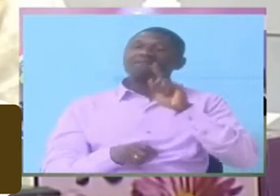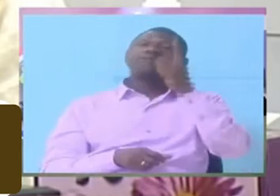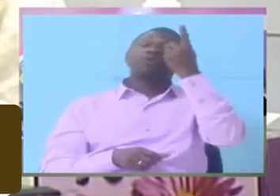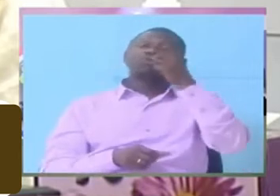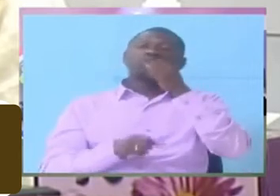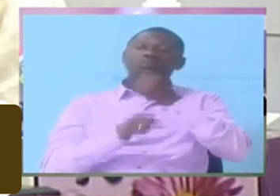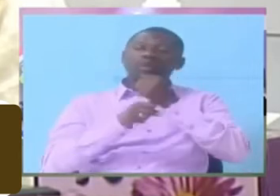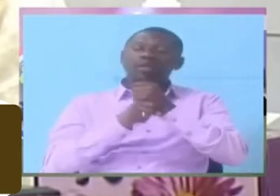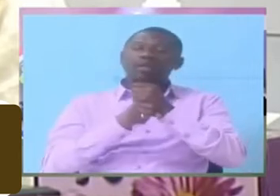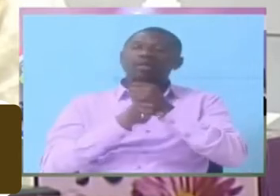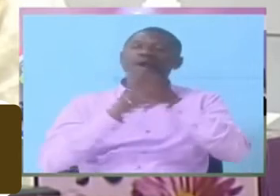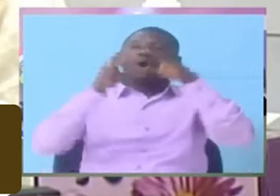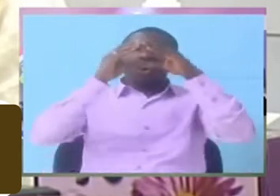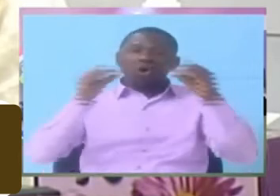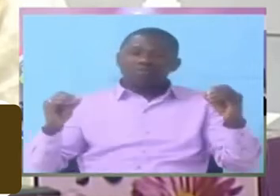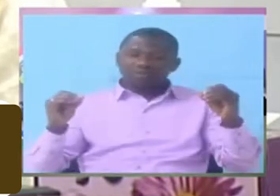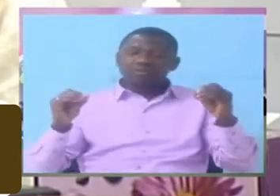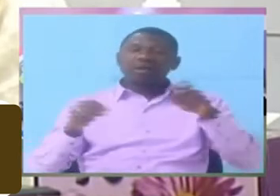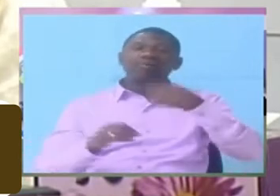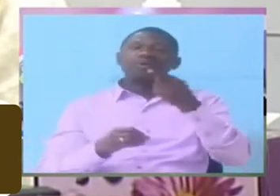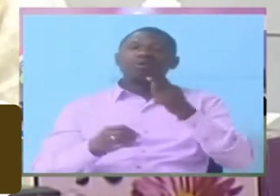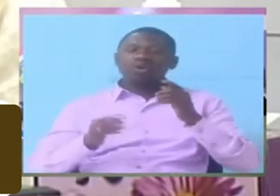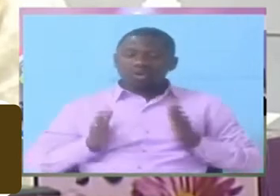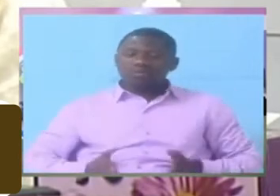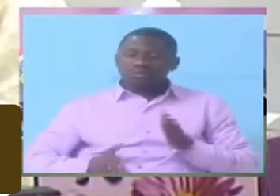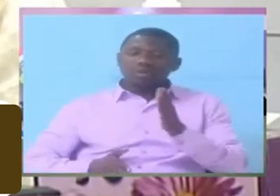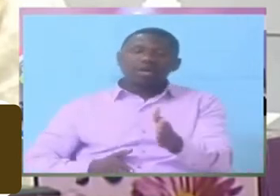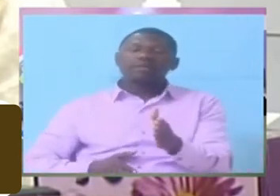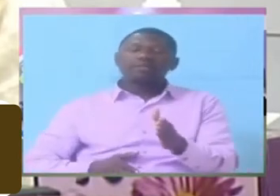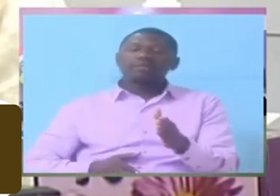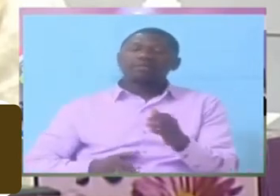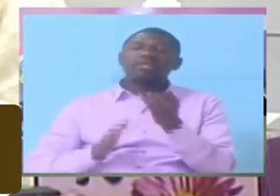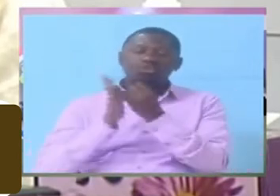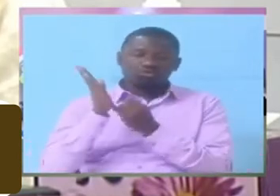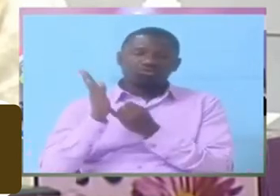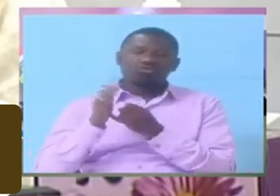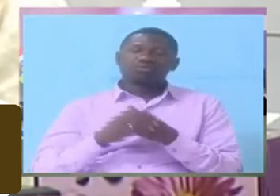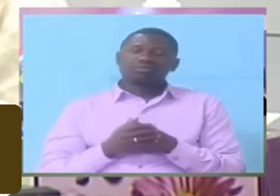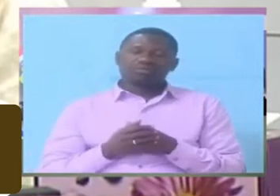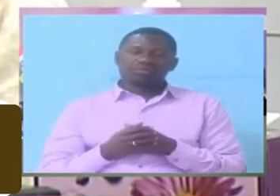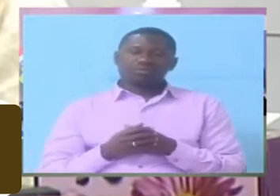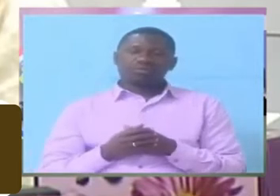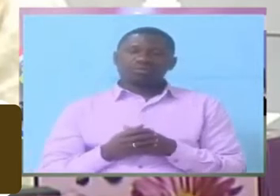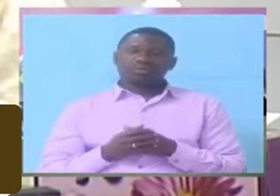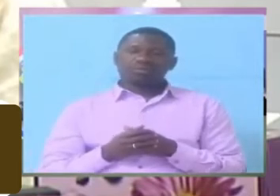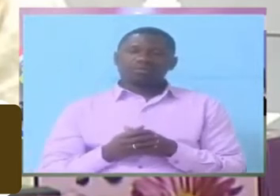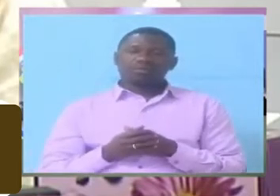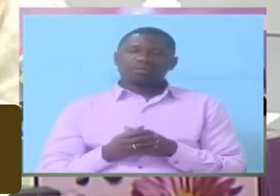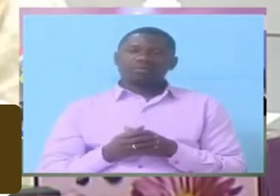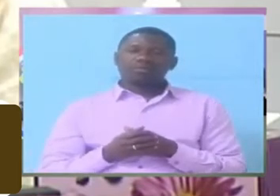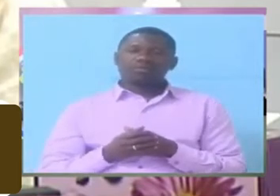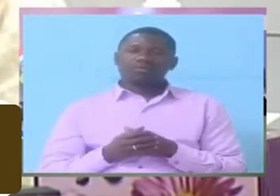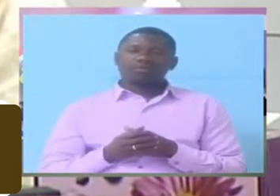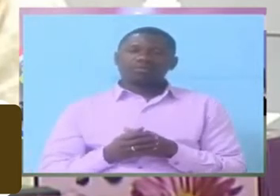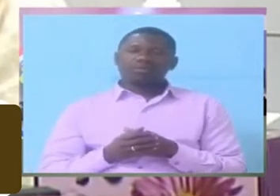nata bunda dada melondi me yalonko wo lebe lola hadama ya nyanta tinyalu kunna. All public complaints are compiled in